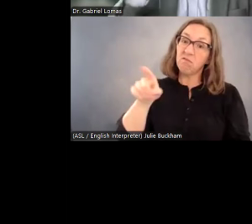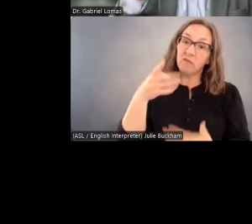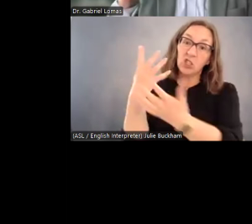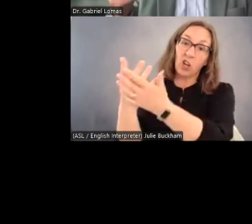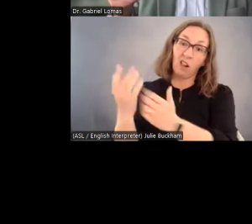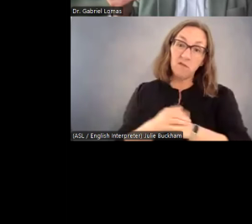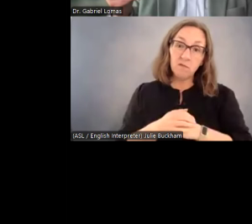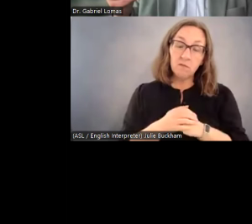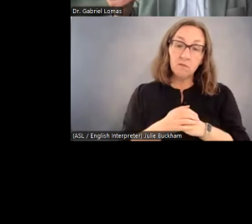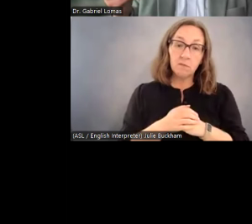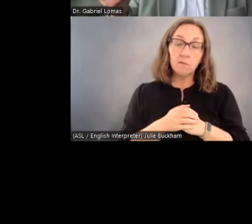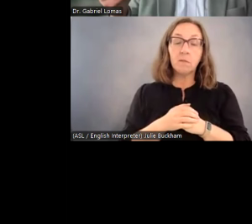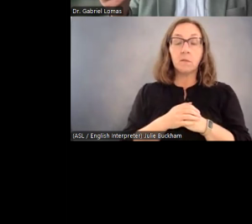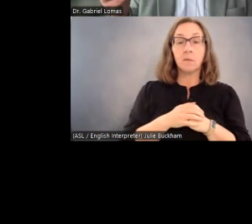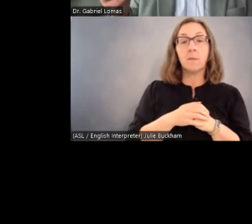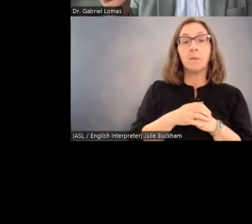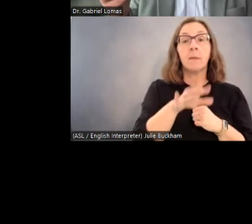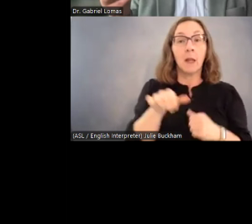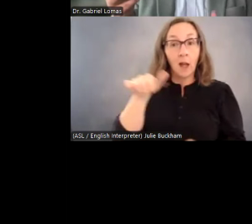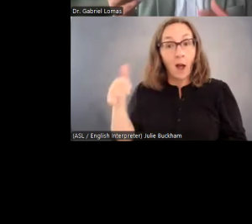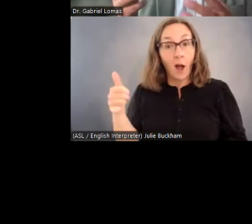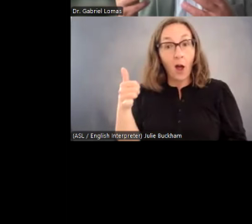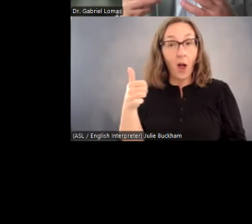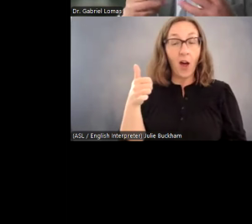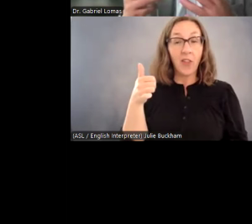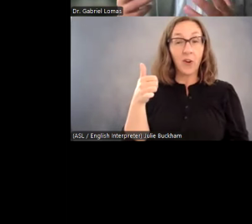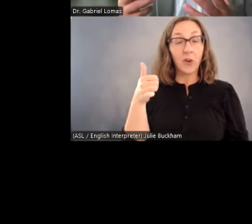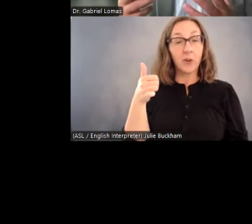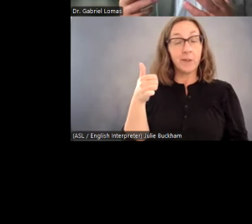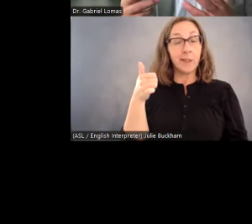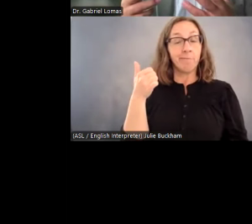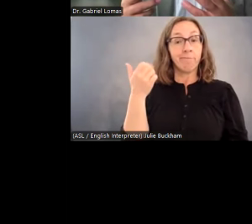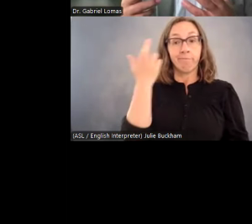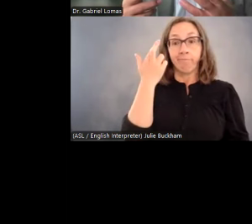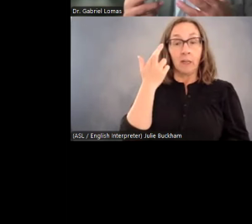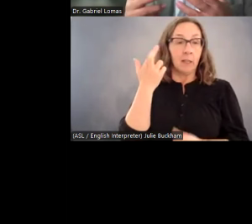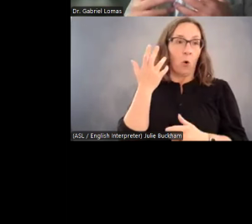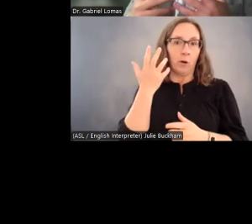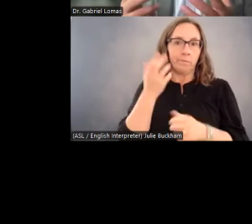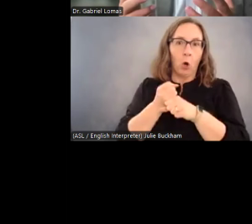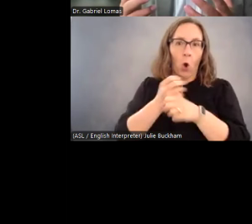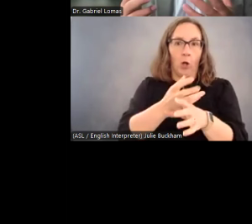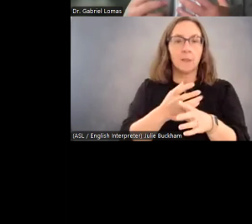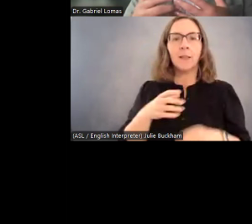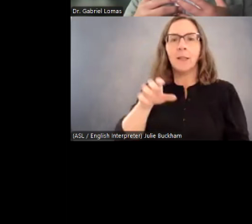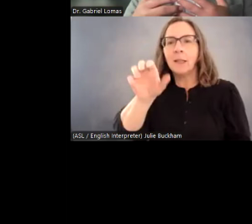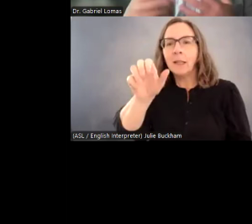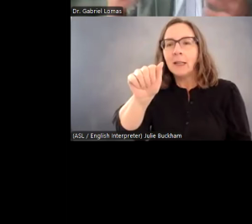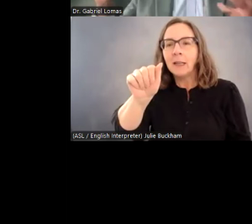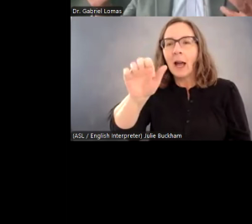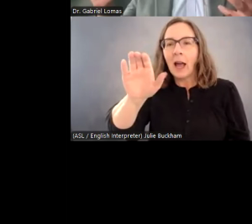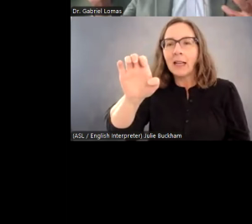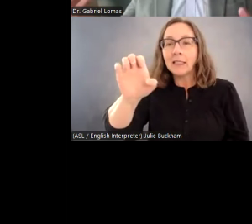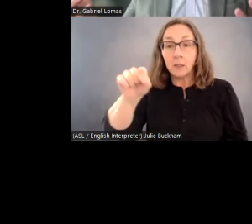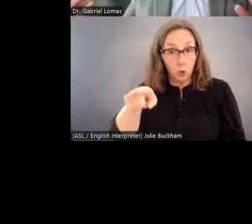All right, another contributor to this, I think, are ACEs. And now, probably a lot of you have heard about ACEs. It used to